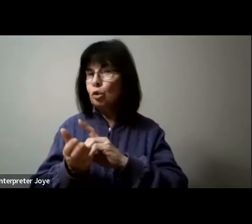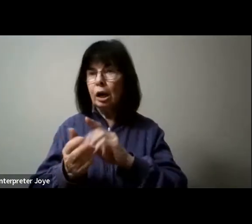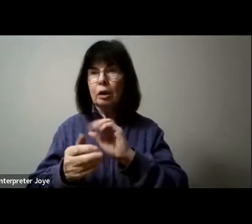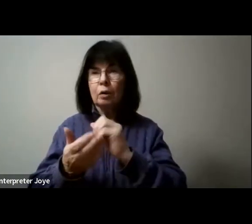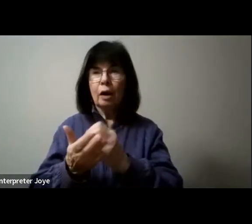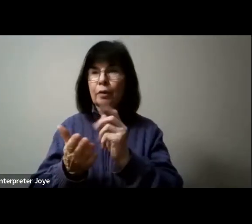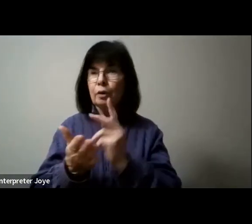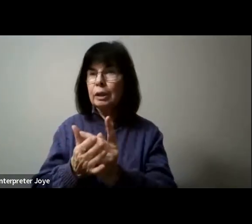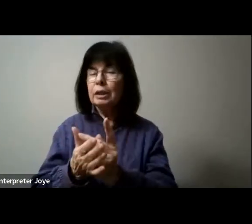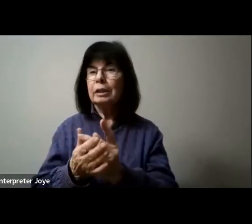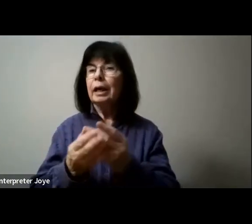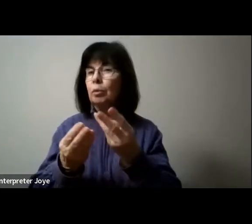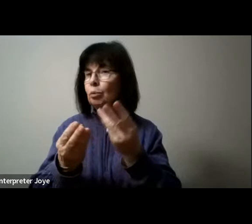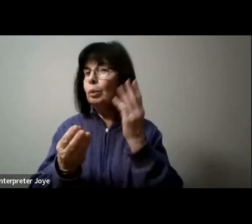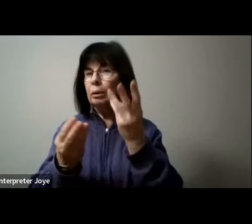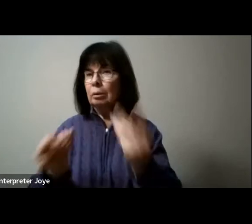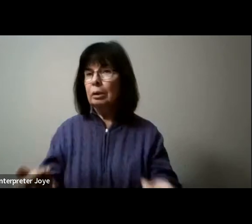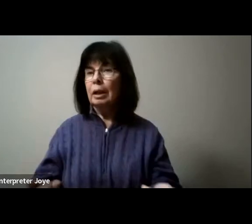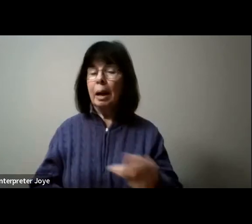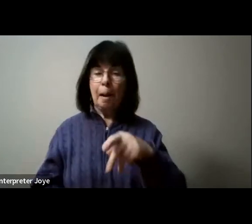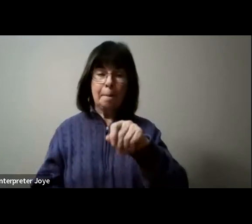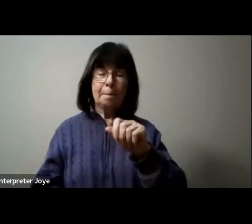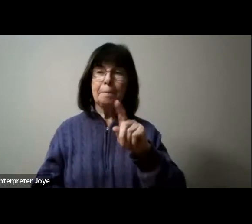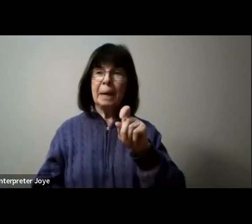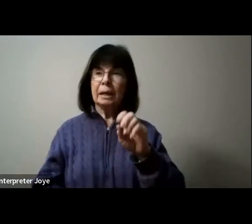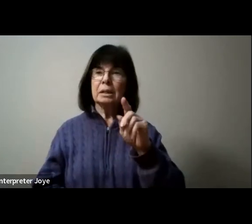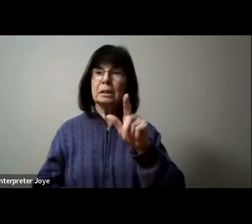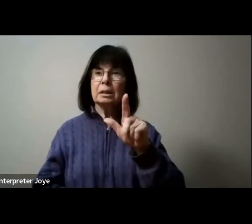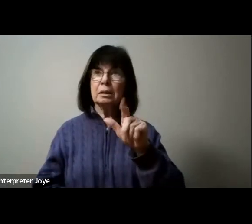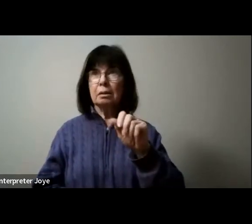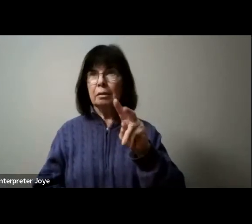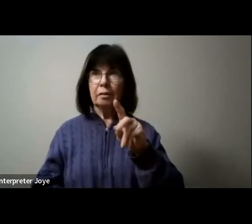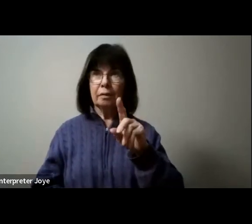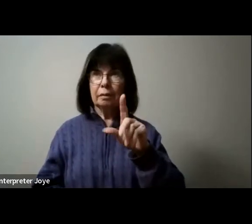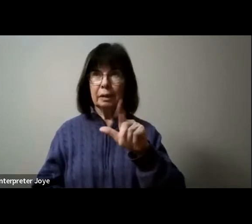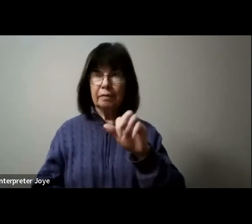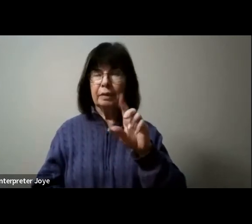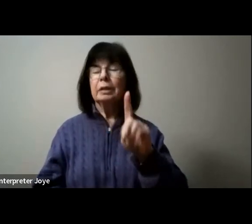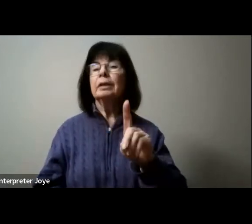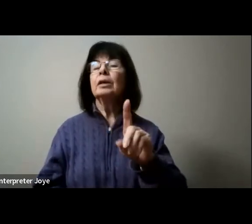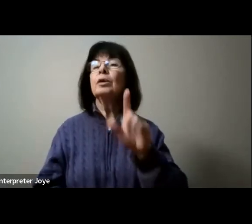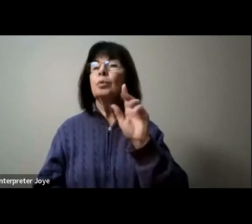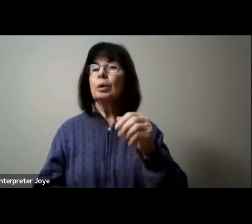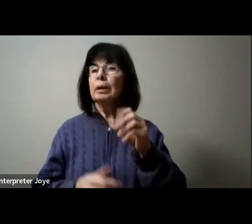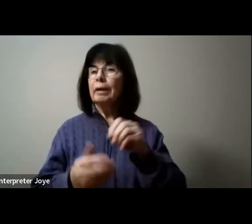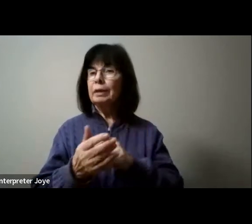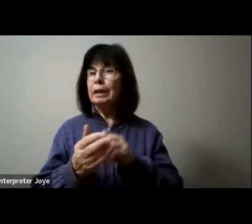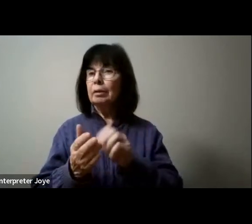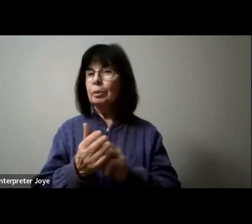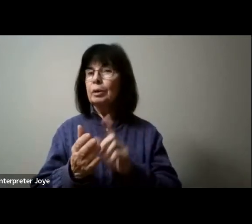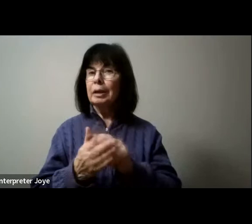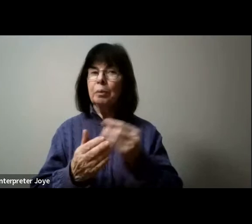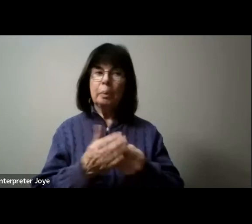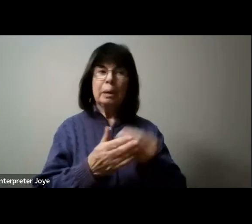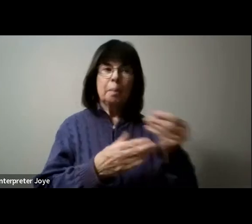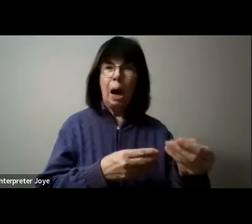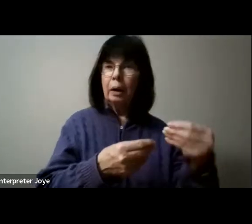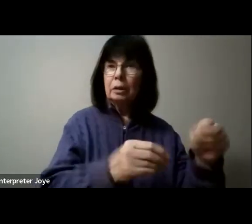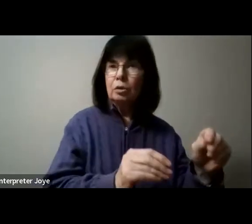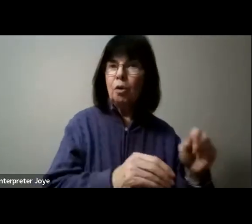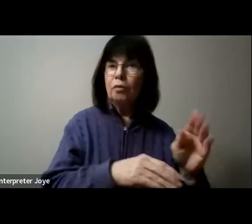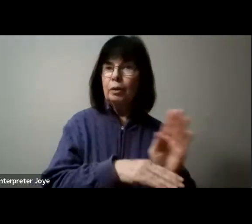Paxlovid will get a full FDA approval. It'll become a drug that's bought and sold by businesses to